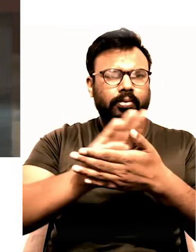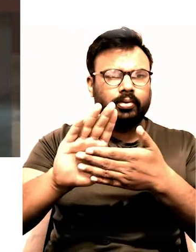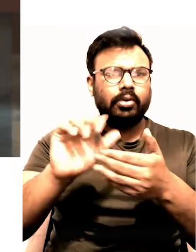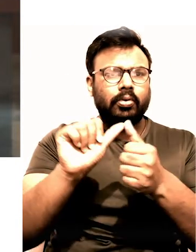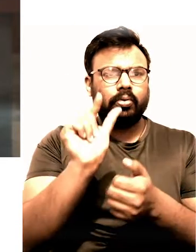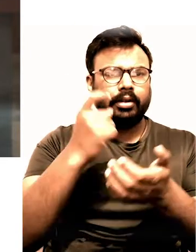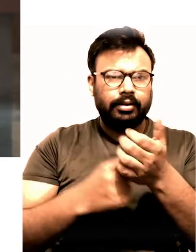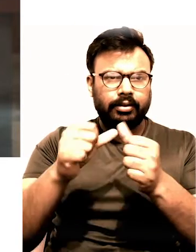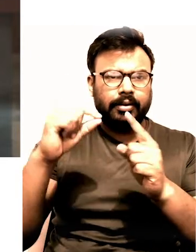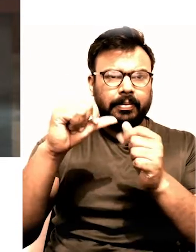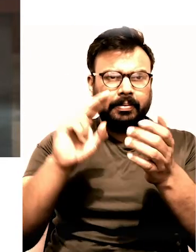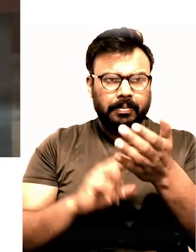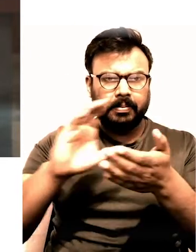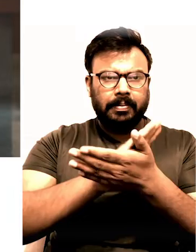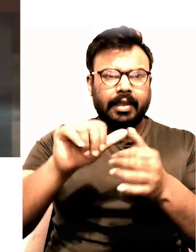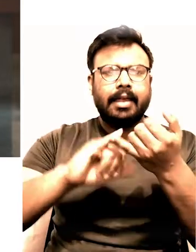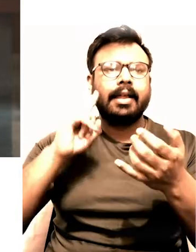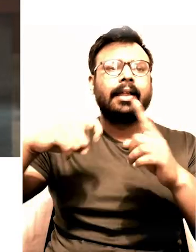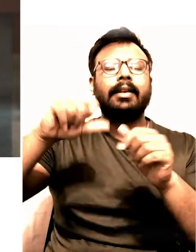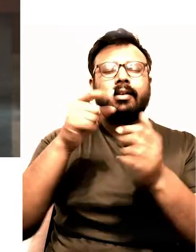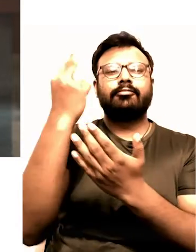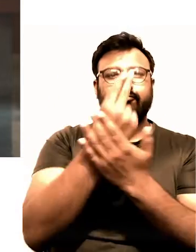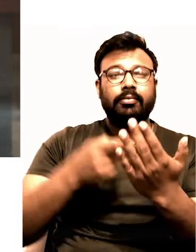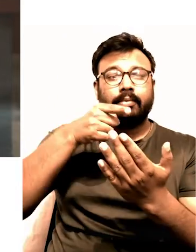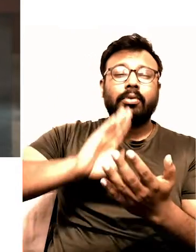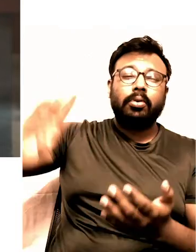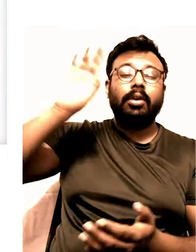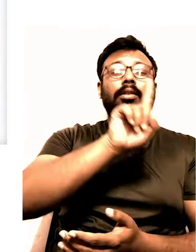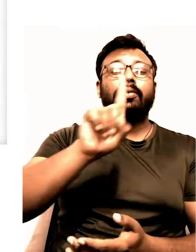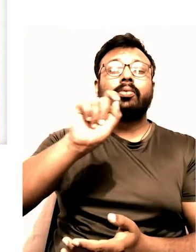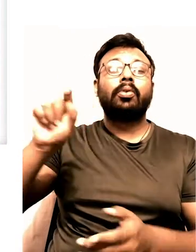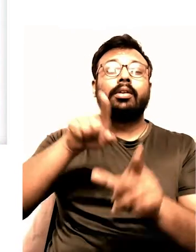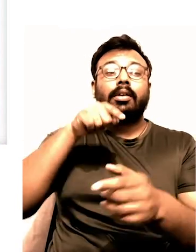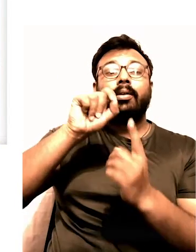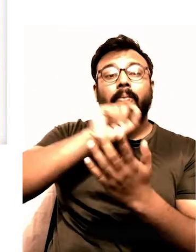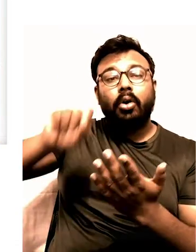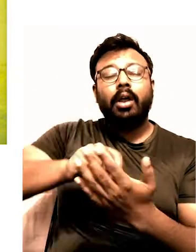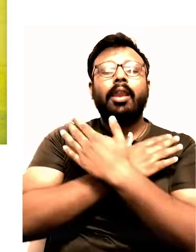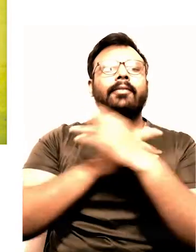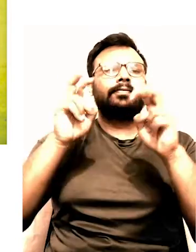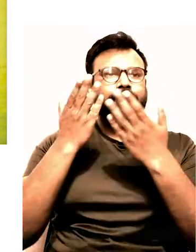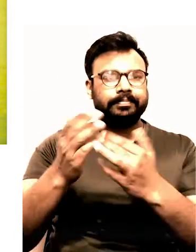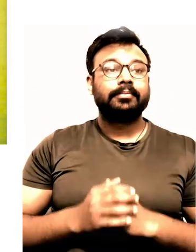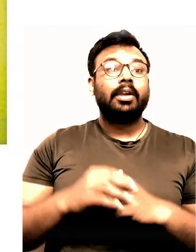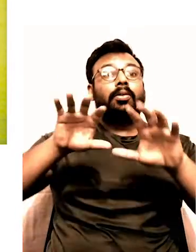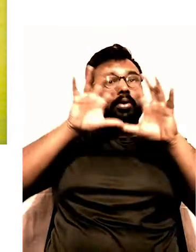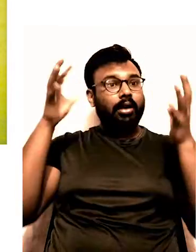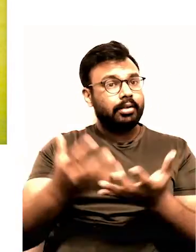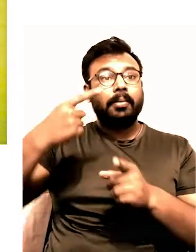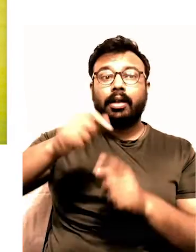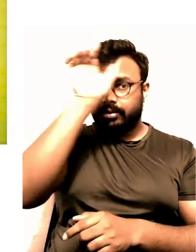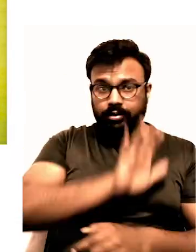world and in India, we have a tradition of illustrating text. The written word, be it religious or